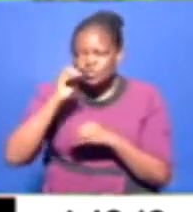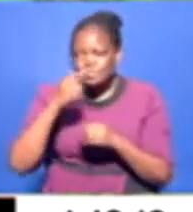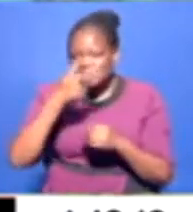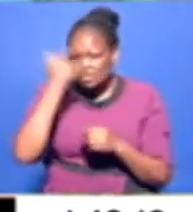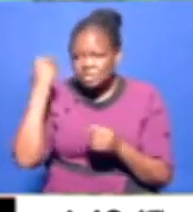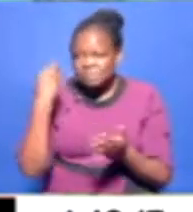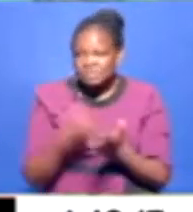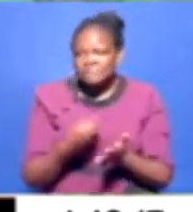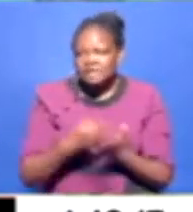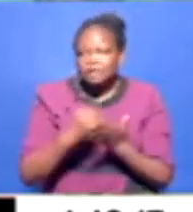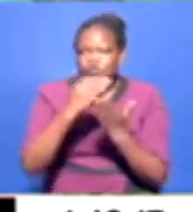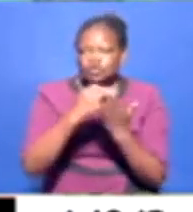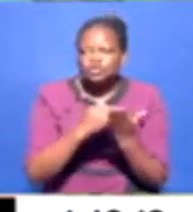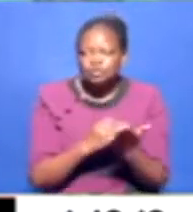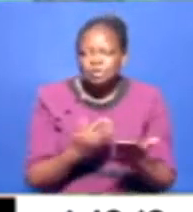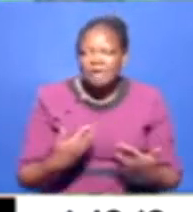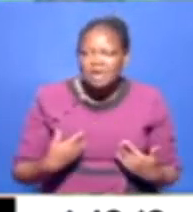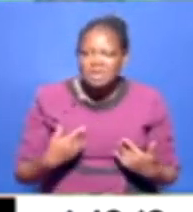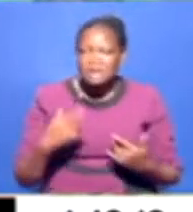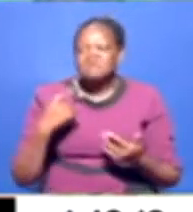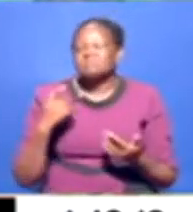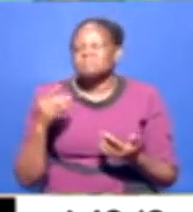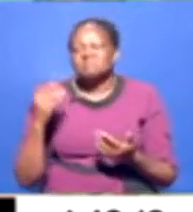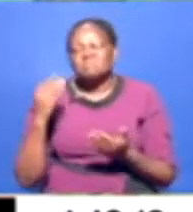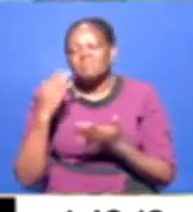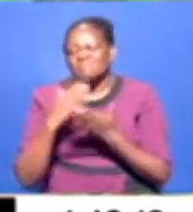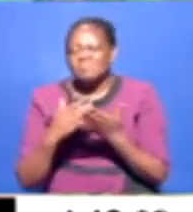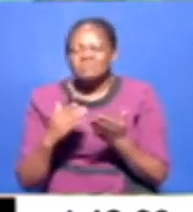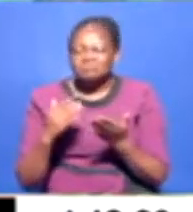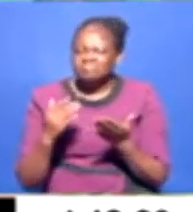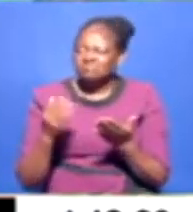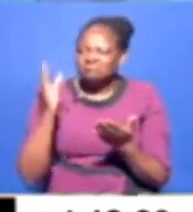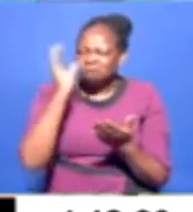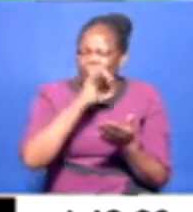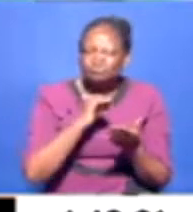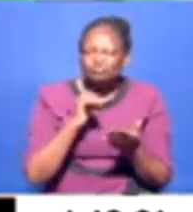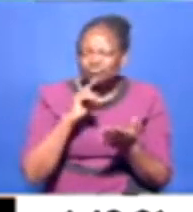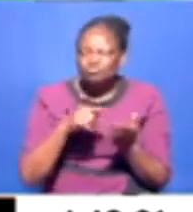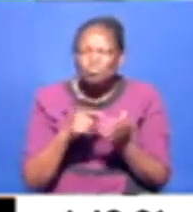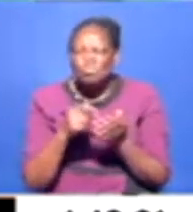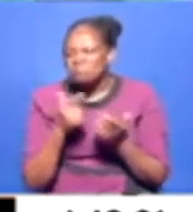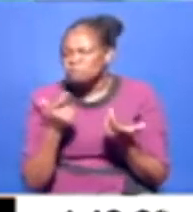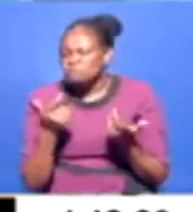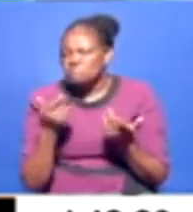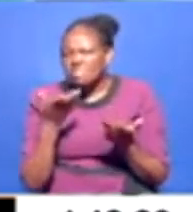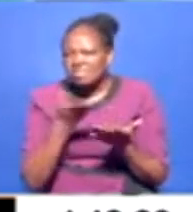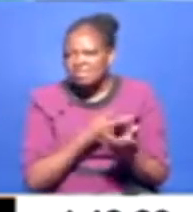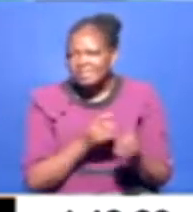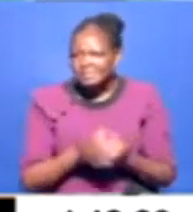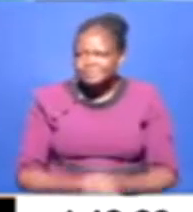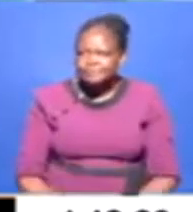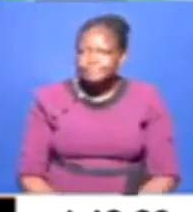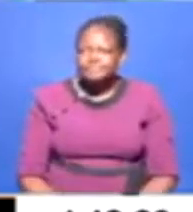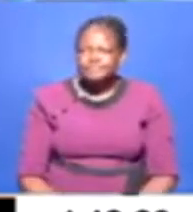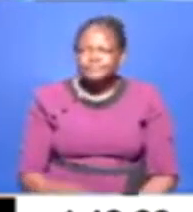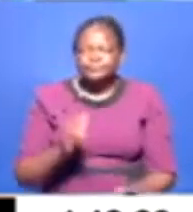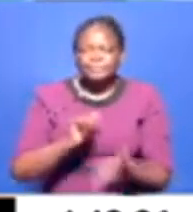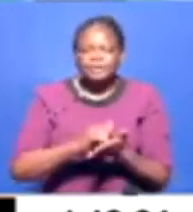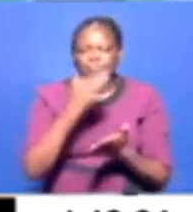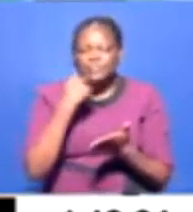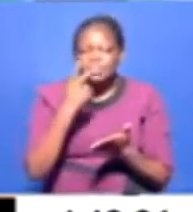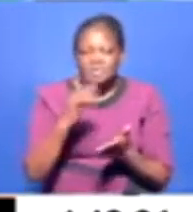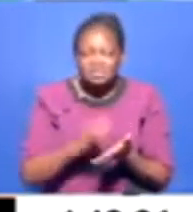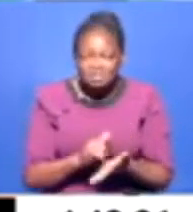financial statements had misstatements or omissions which were not widespread. And that is where you find our